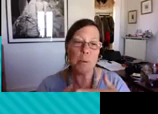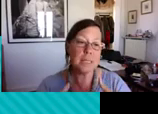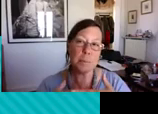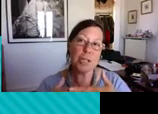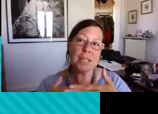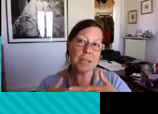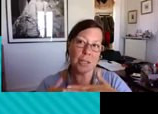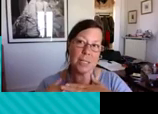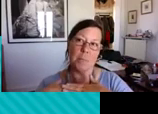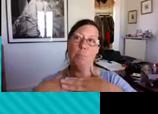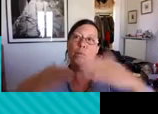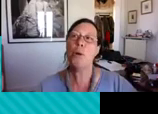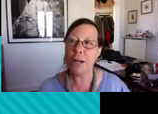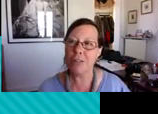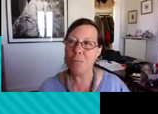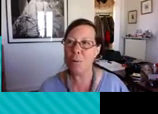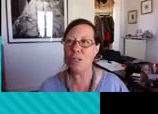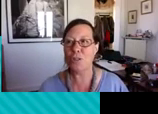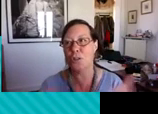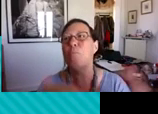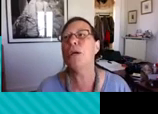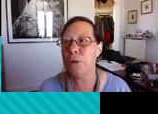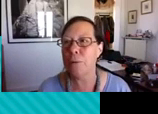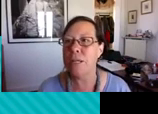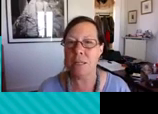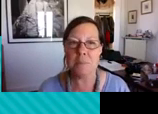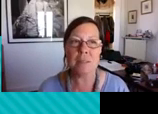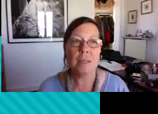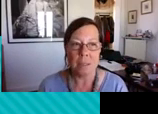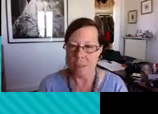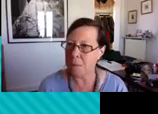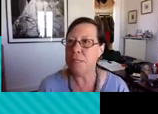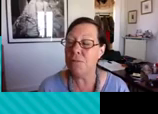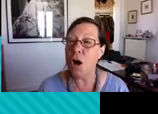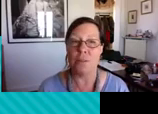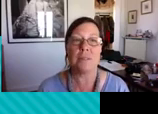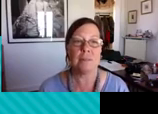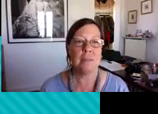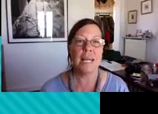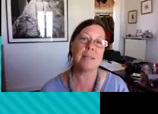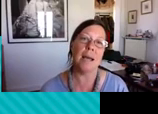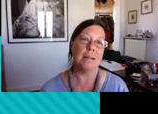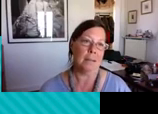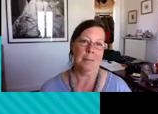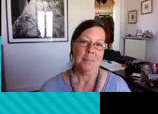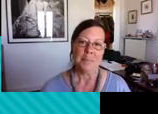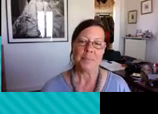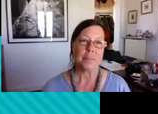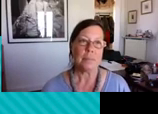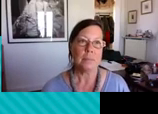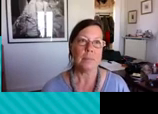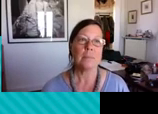But conspiracy theorists blow it out of proportion to the point where it becomes completely false. Next slide.